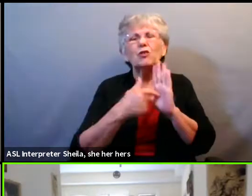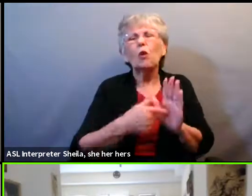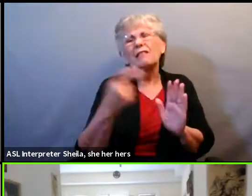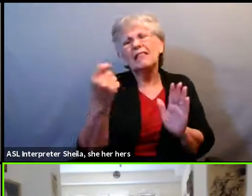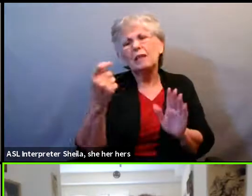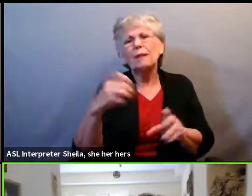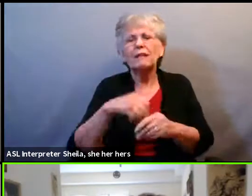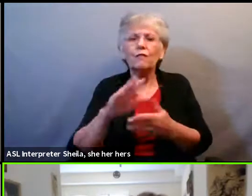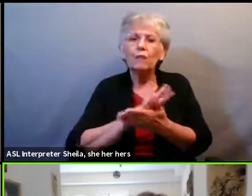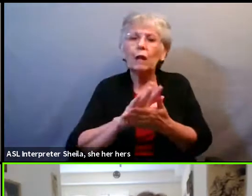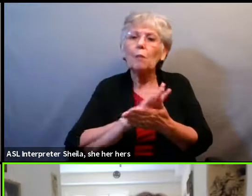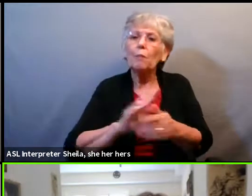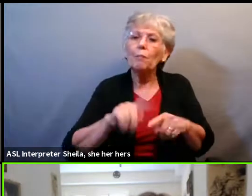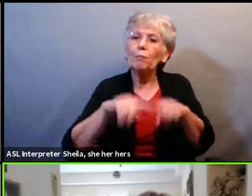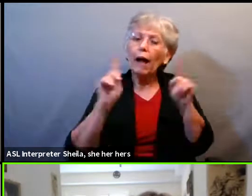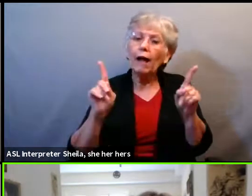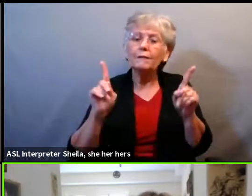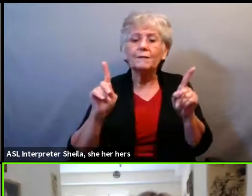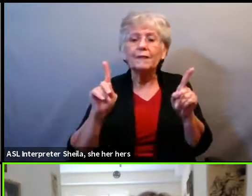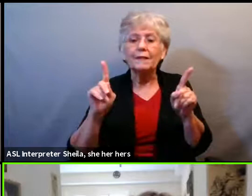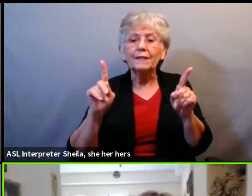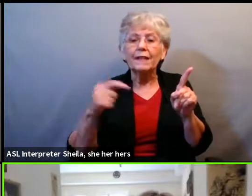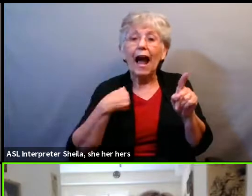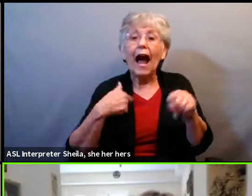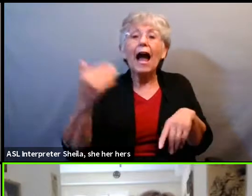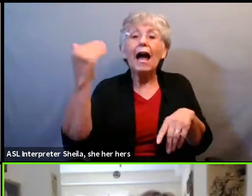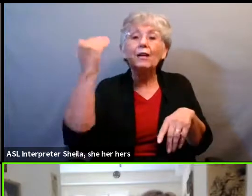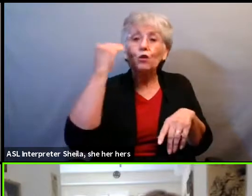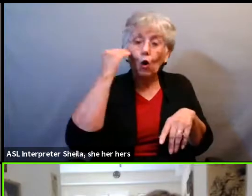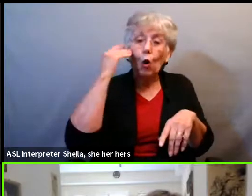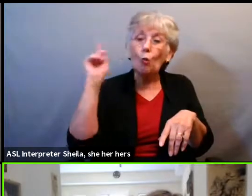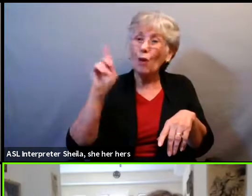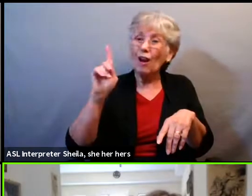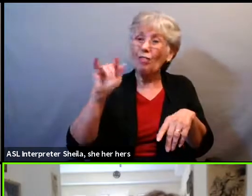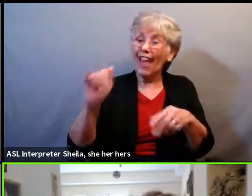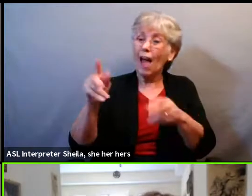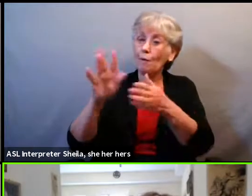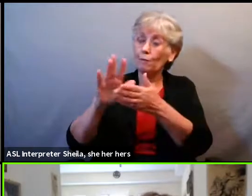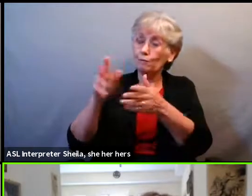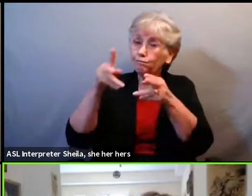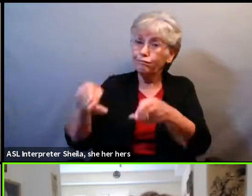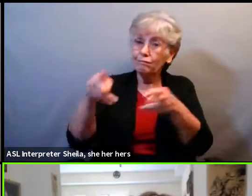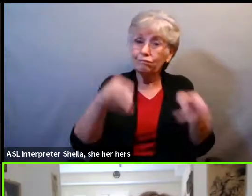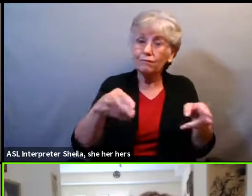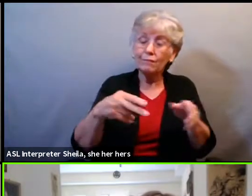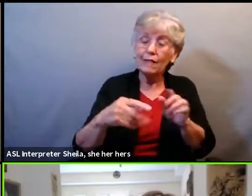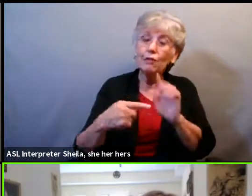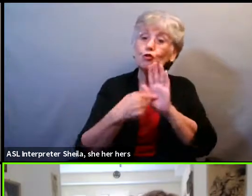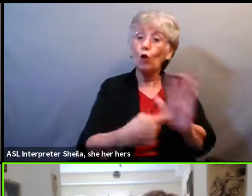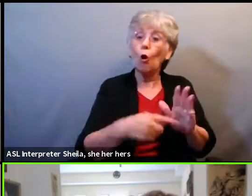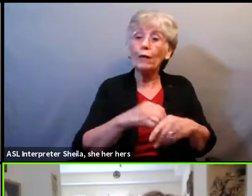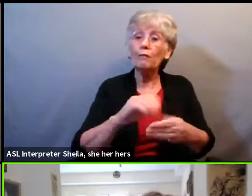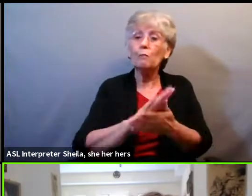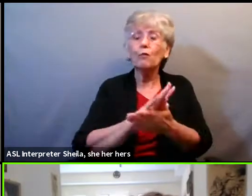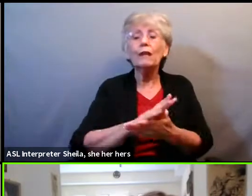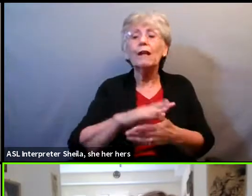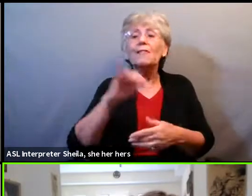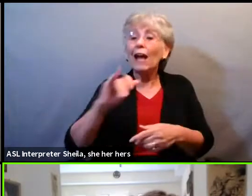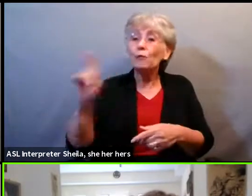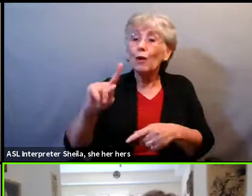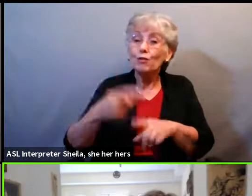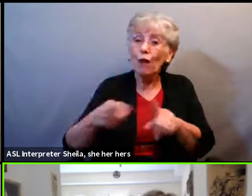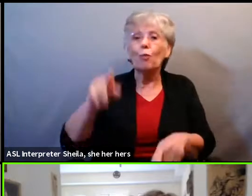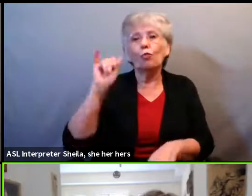don't really get, I mean, I know that's where the cuts came from, but it's not that clear. And then there